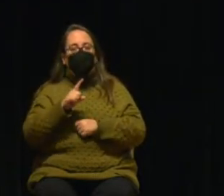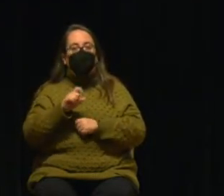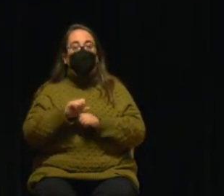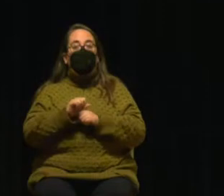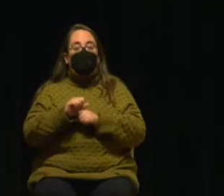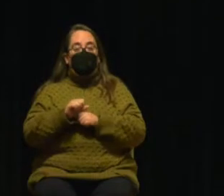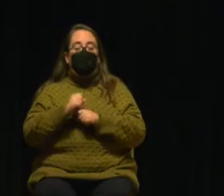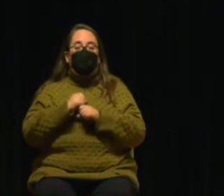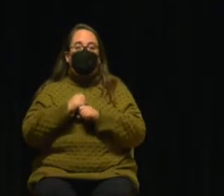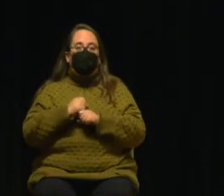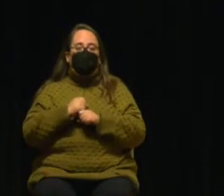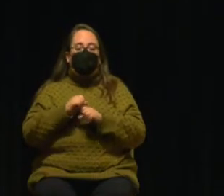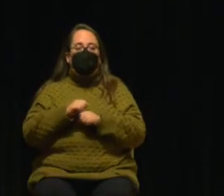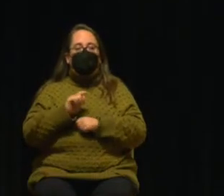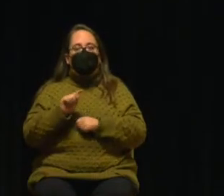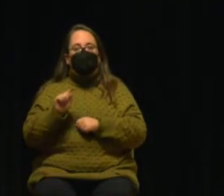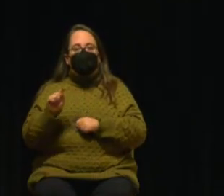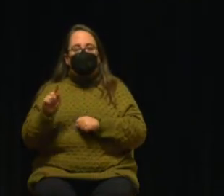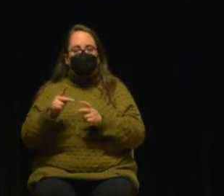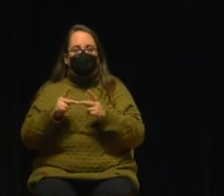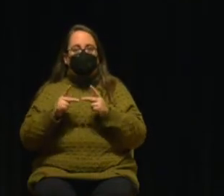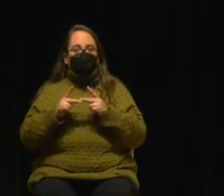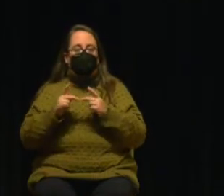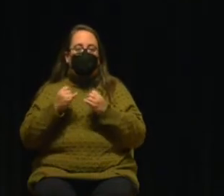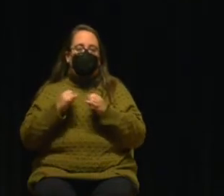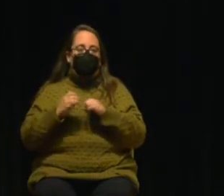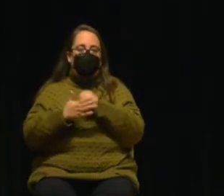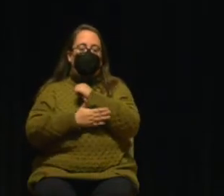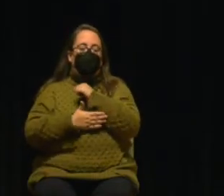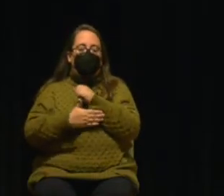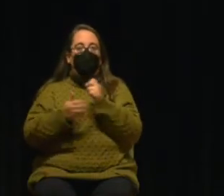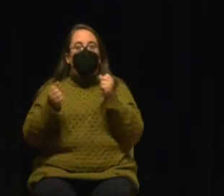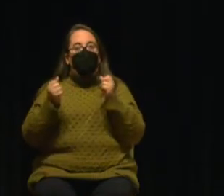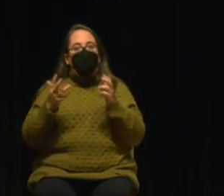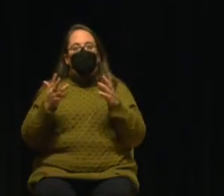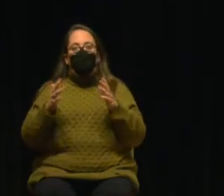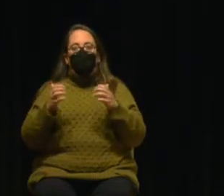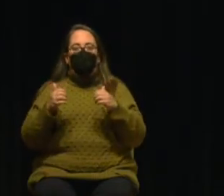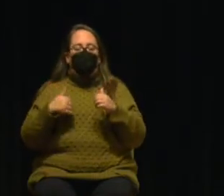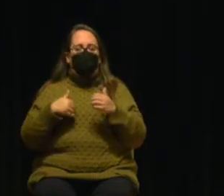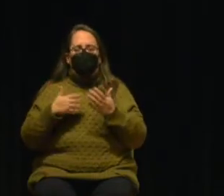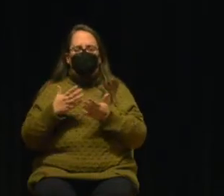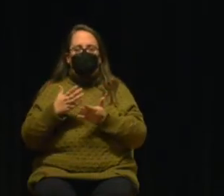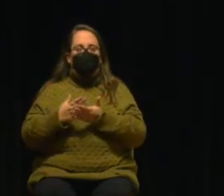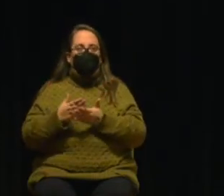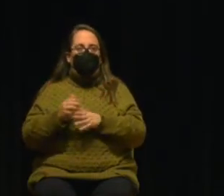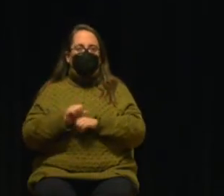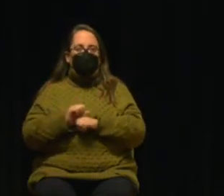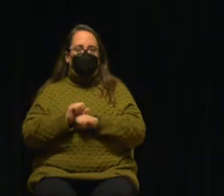was protected in these places, independent nations, many of which had already abolished slavery.